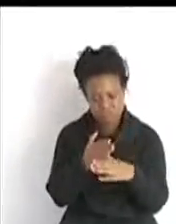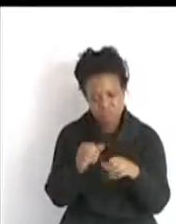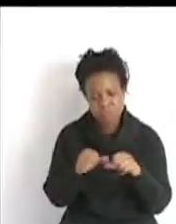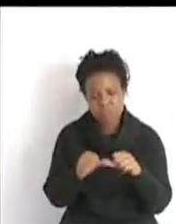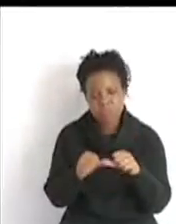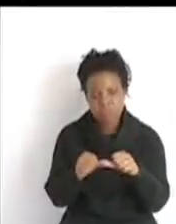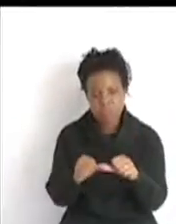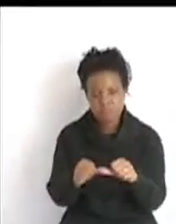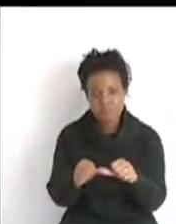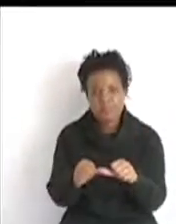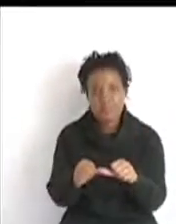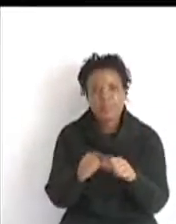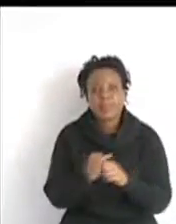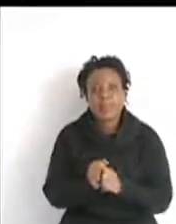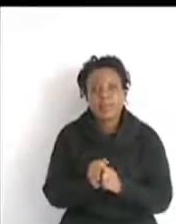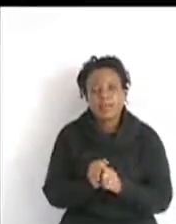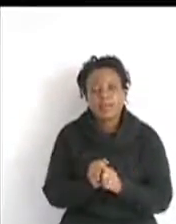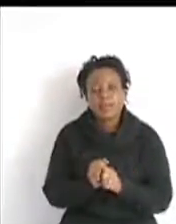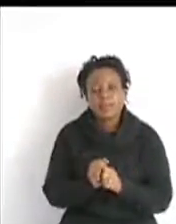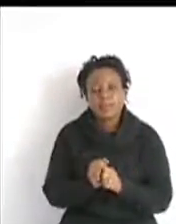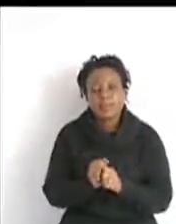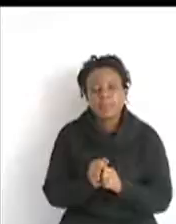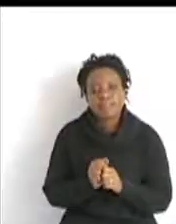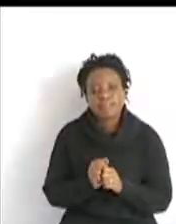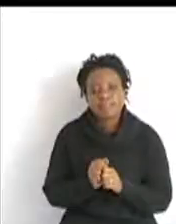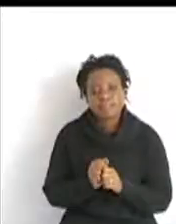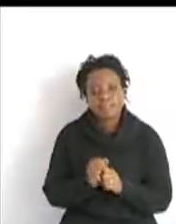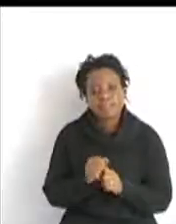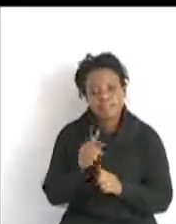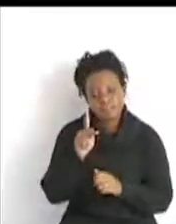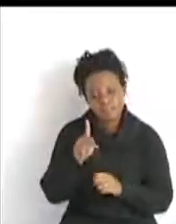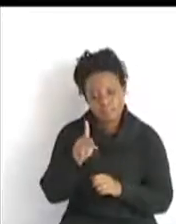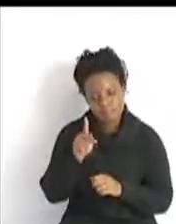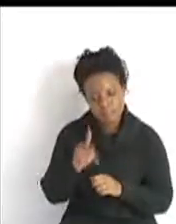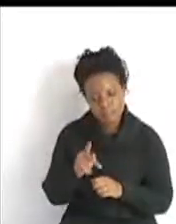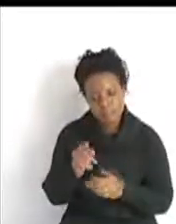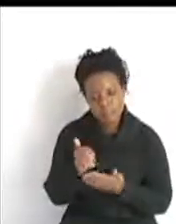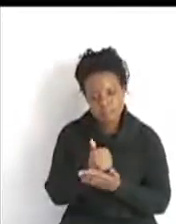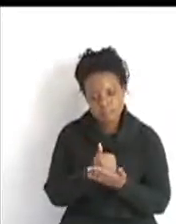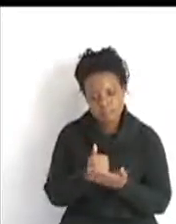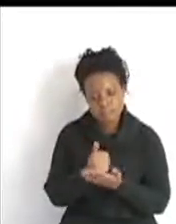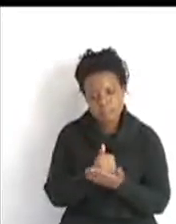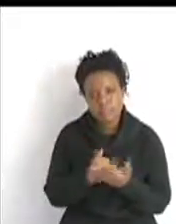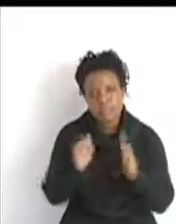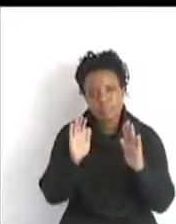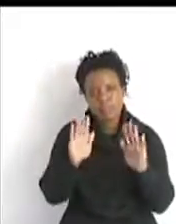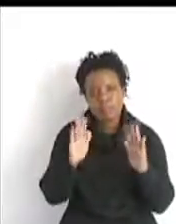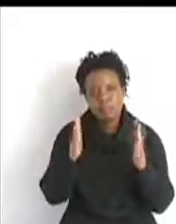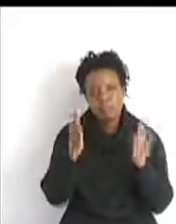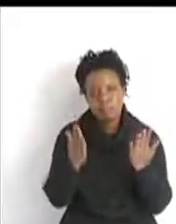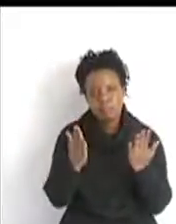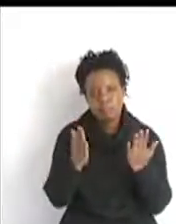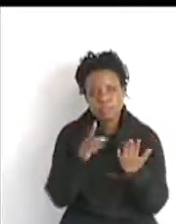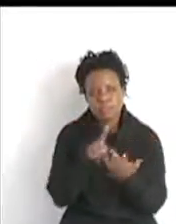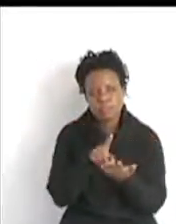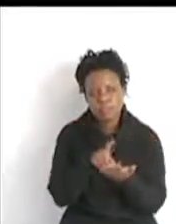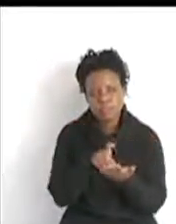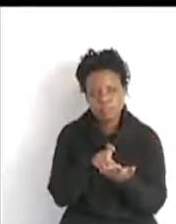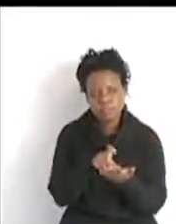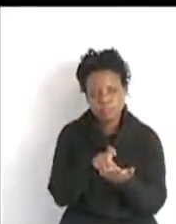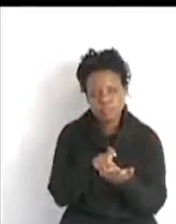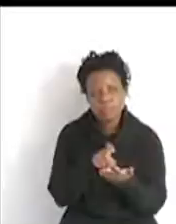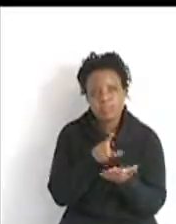goodbye, Chanel, we are going to take our hand sanitizer, sanitize our hands,